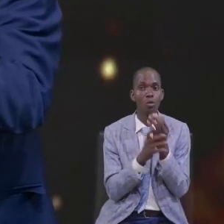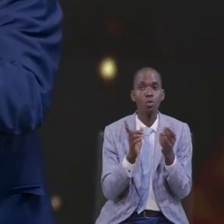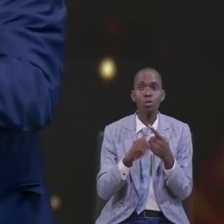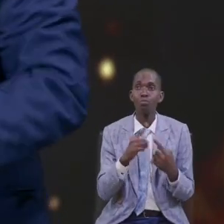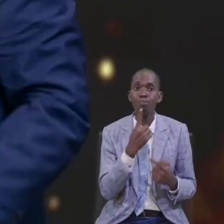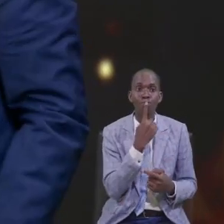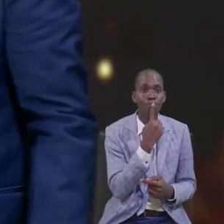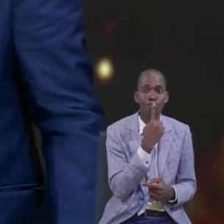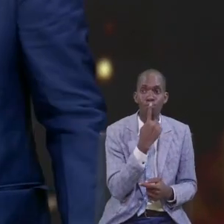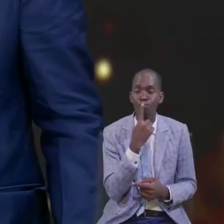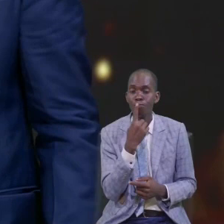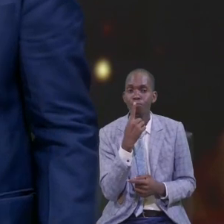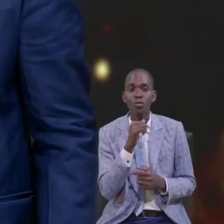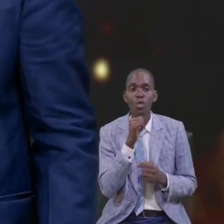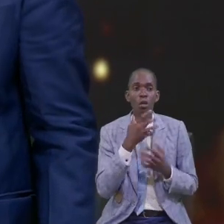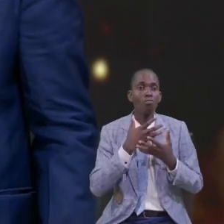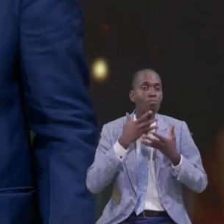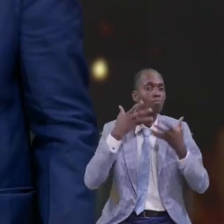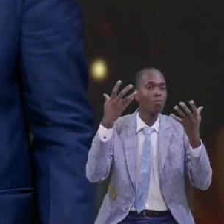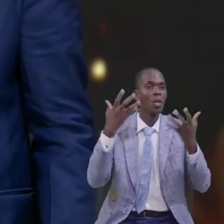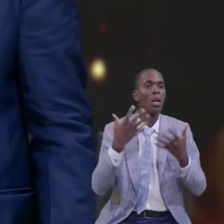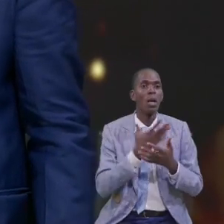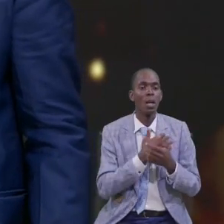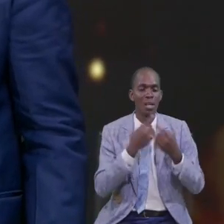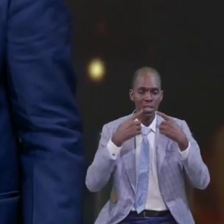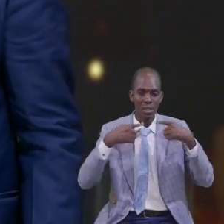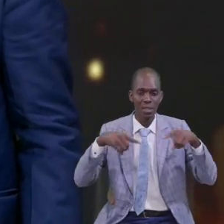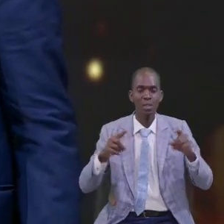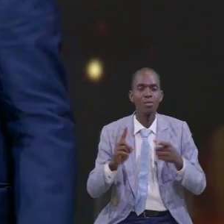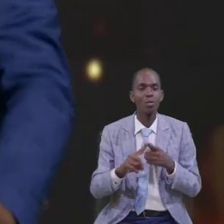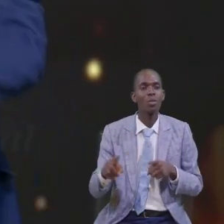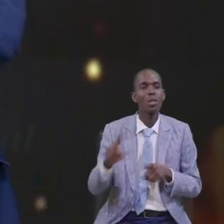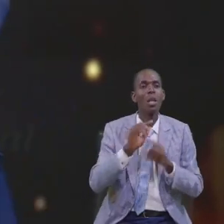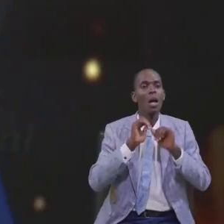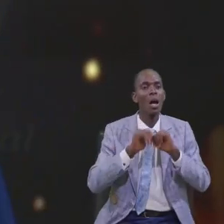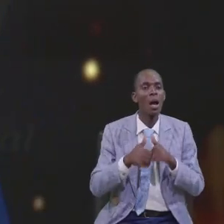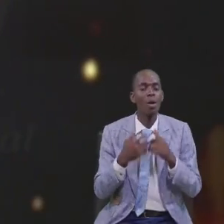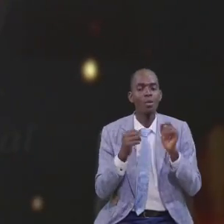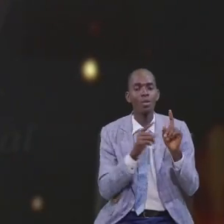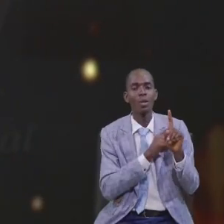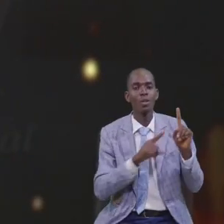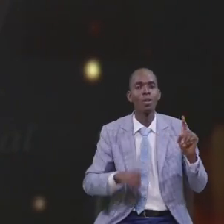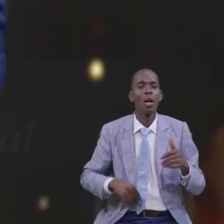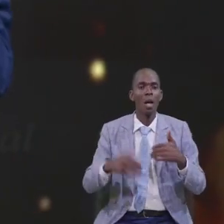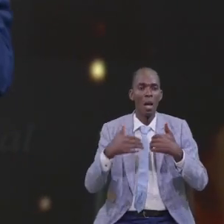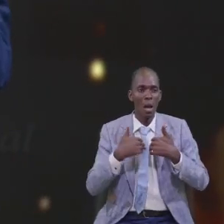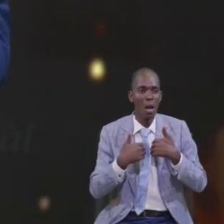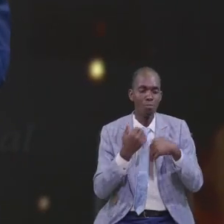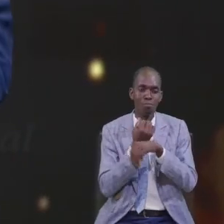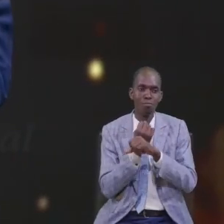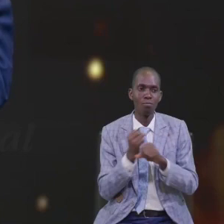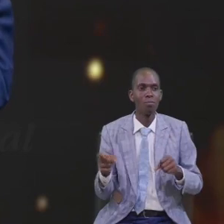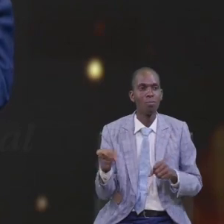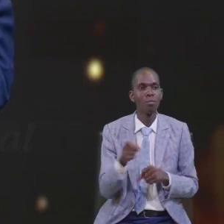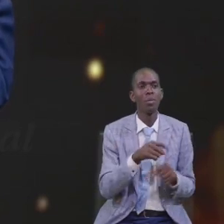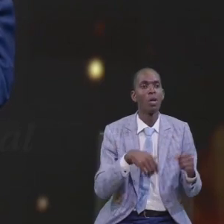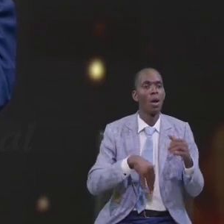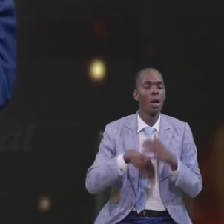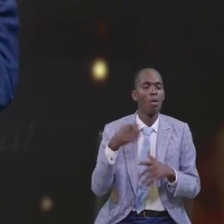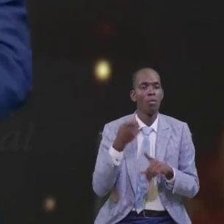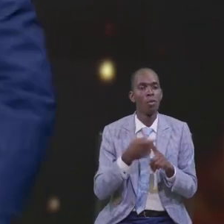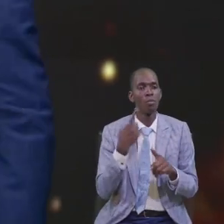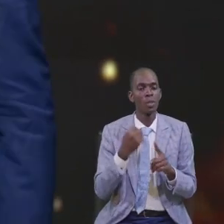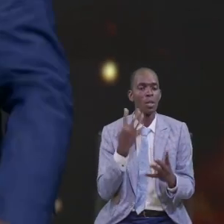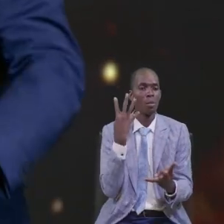hold their peace, declared unto them how the Lord had brought him